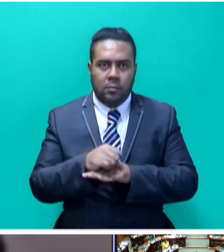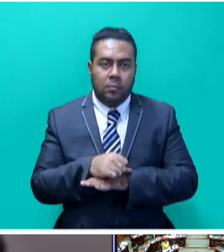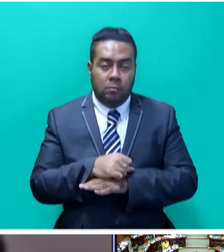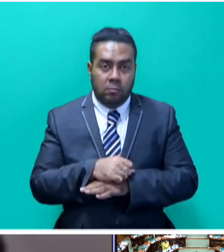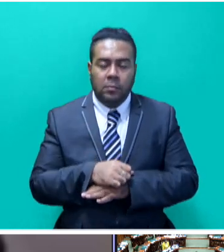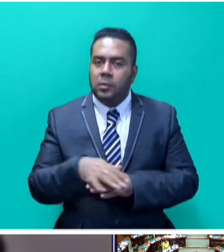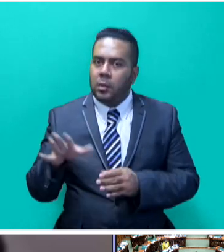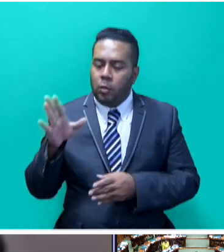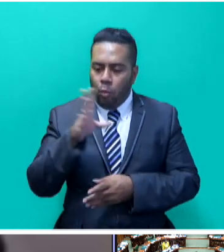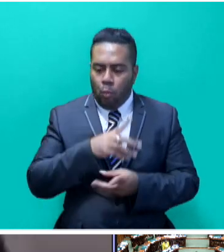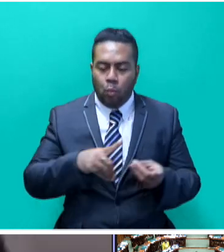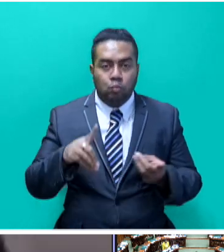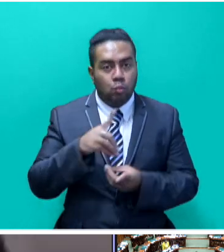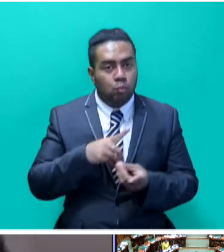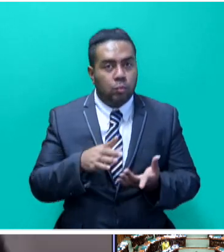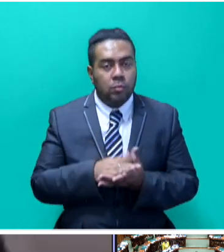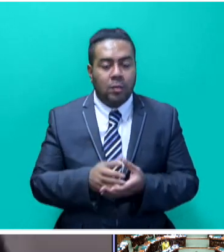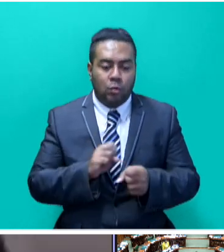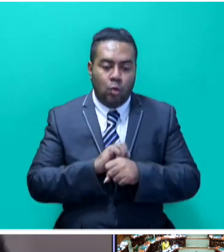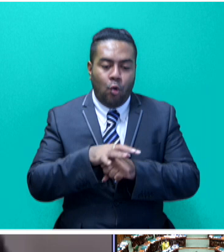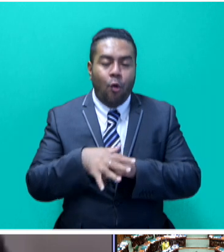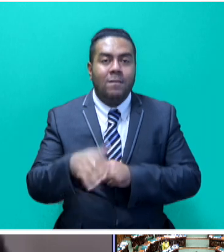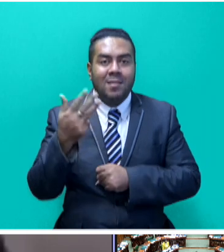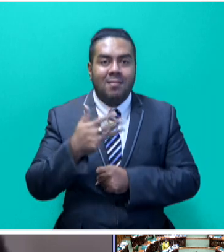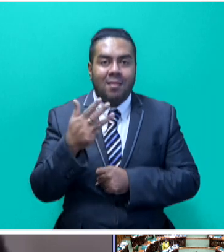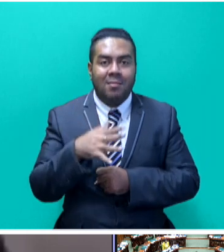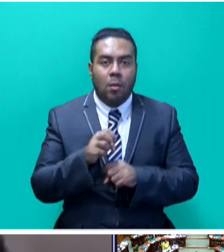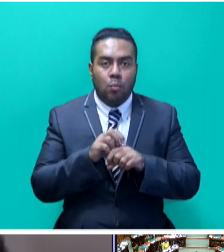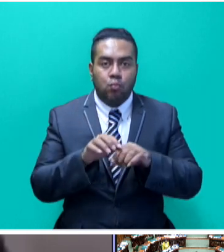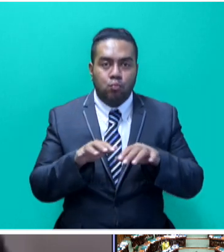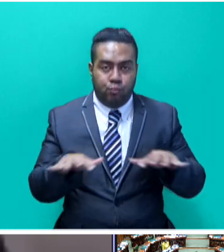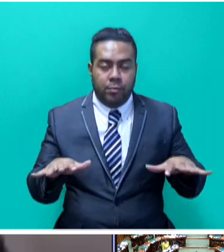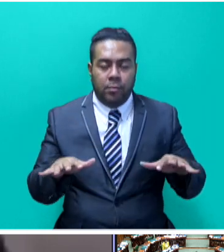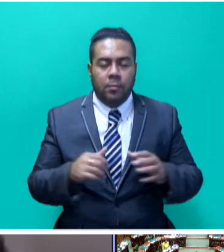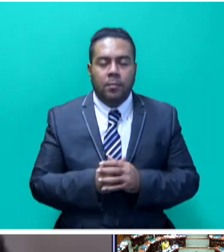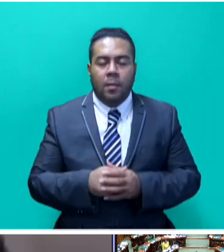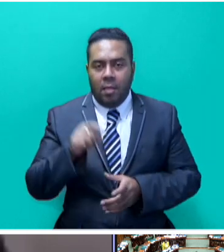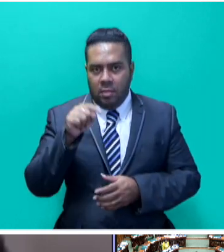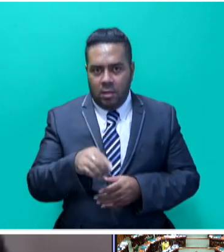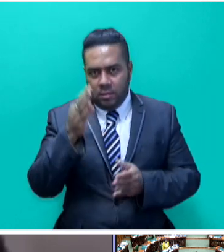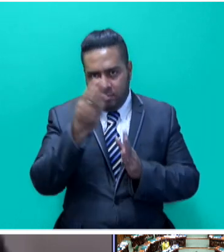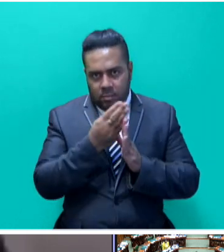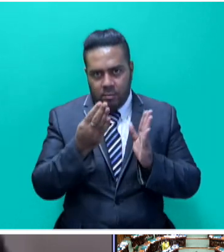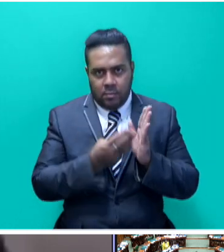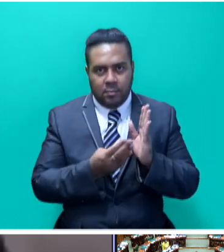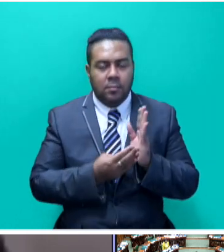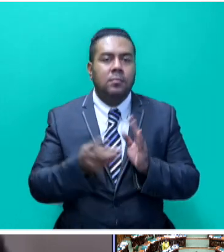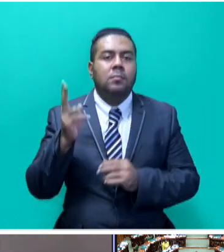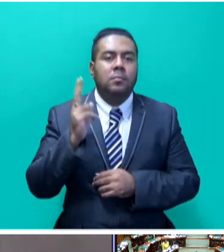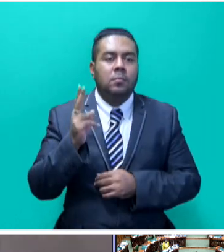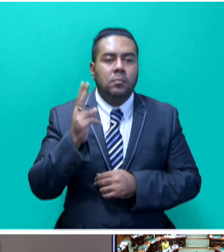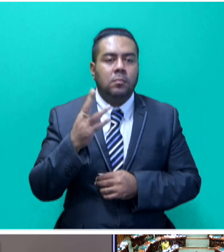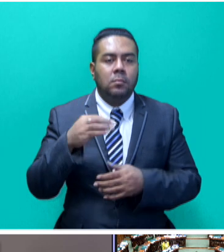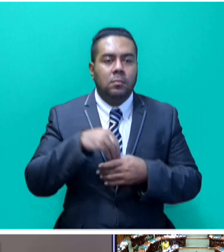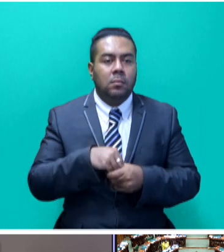natural disasters and the COVID-19 pandemic. And this budget, Mr. Speaker, sir, yet again carries on the vision that